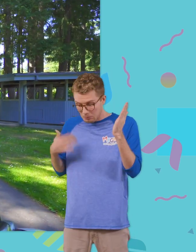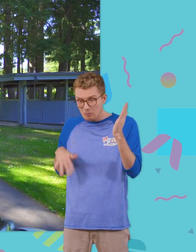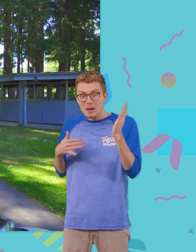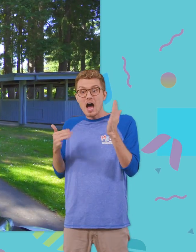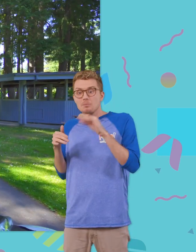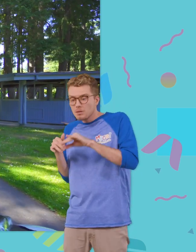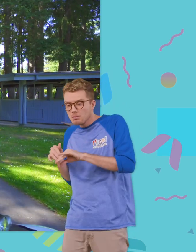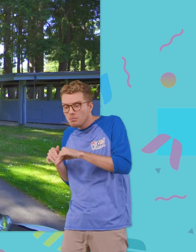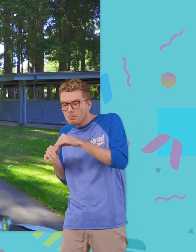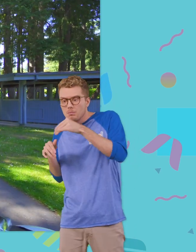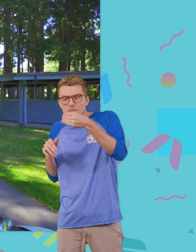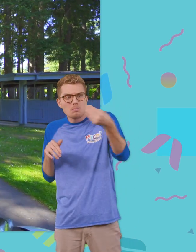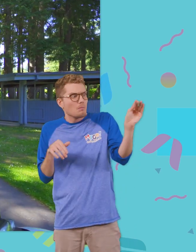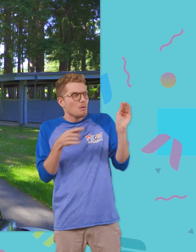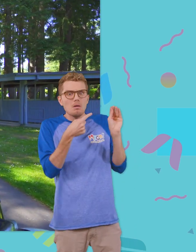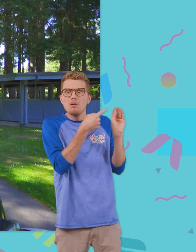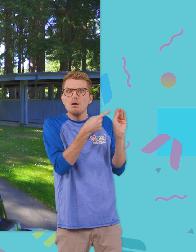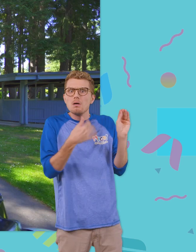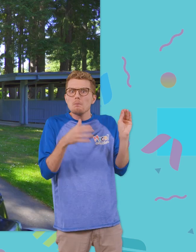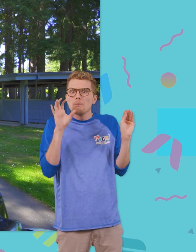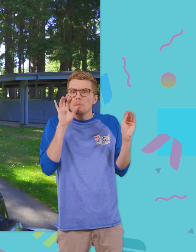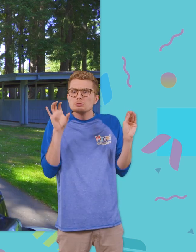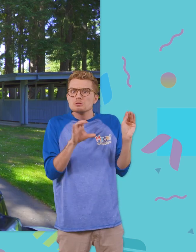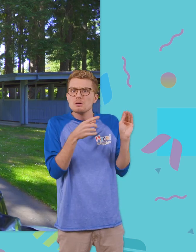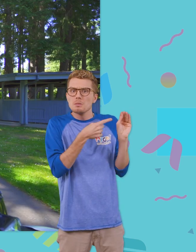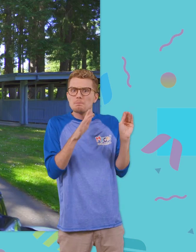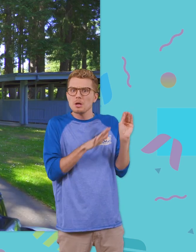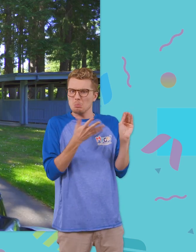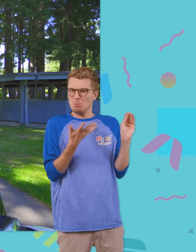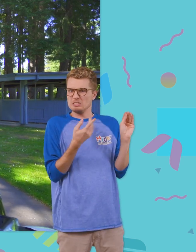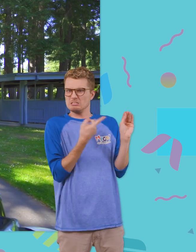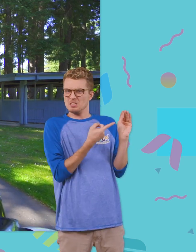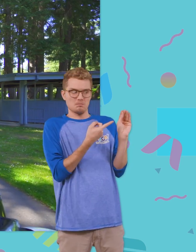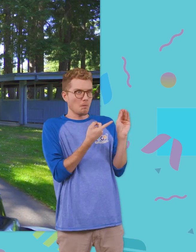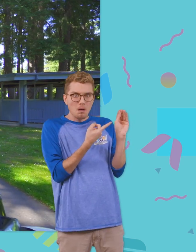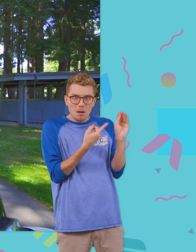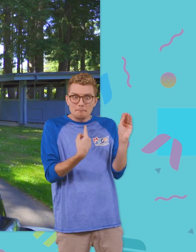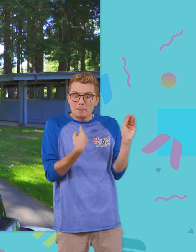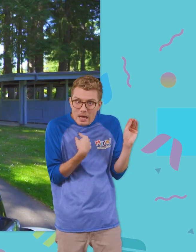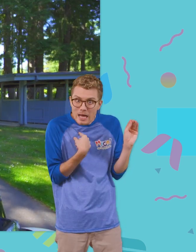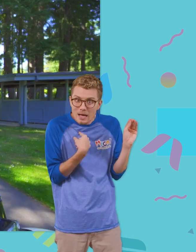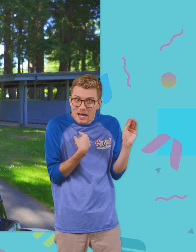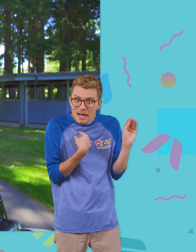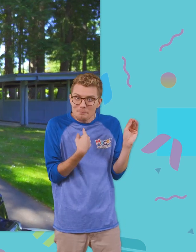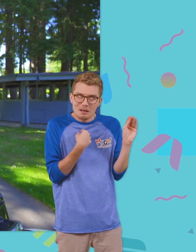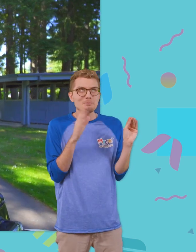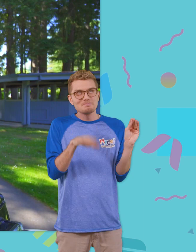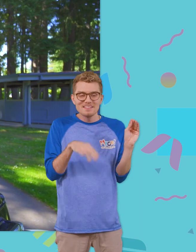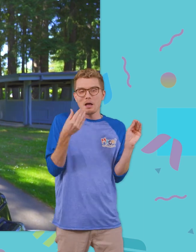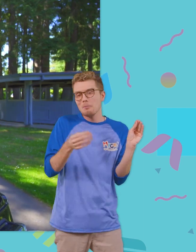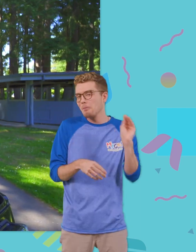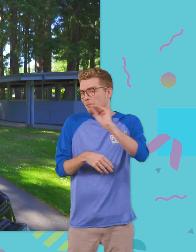laptop and a printer too. What is this? Oh, look, it's a picture for me.